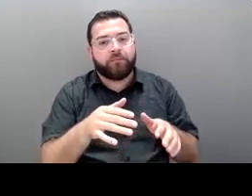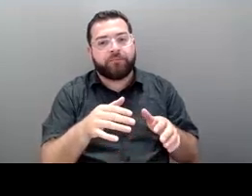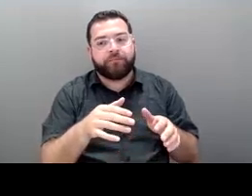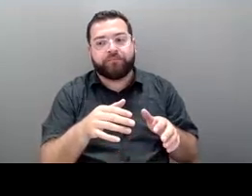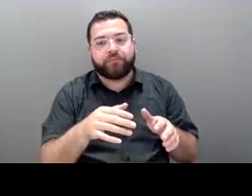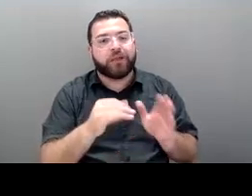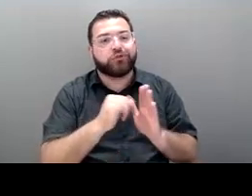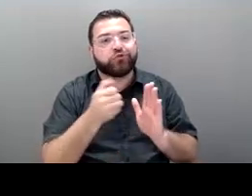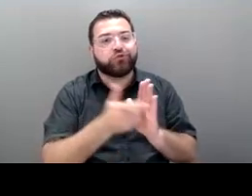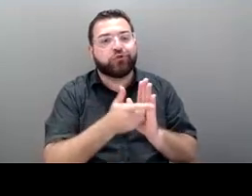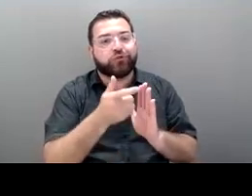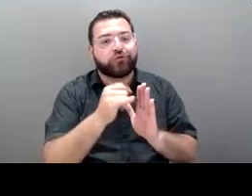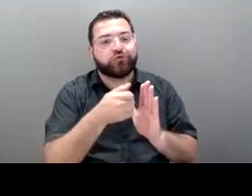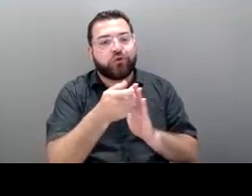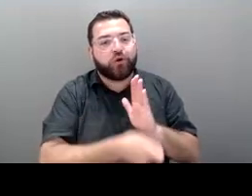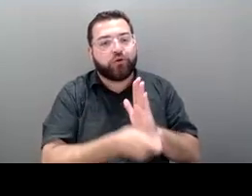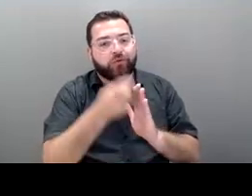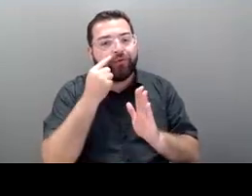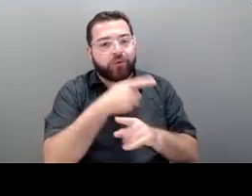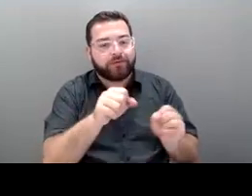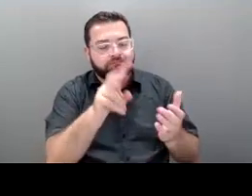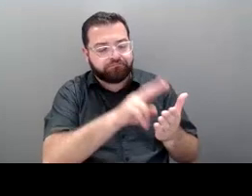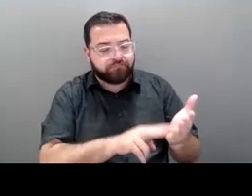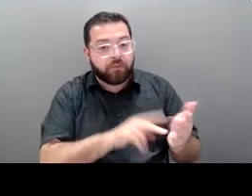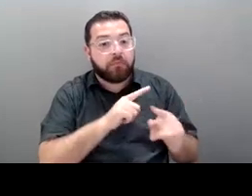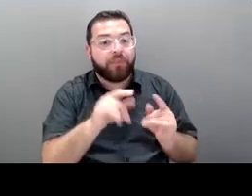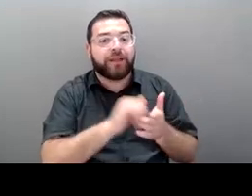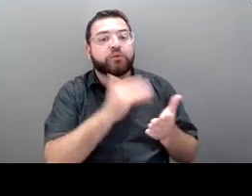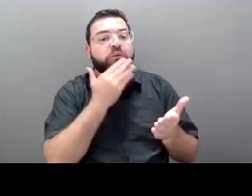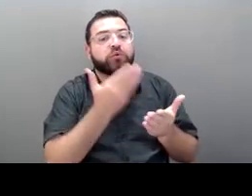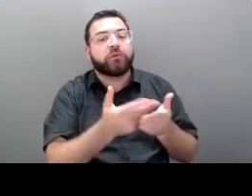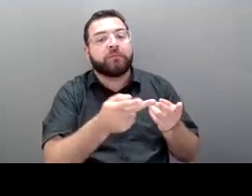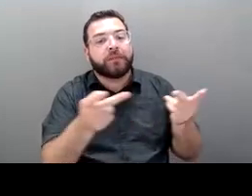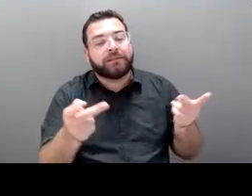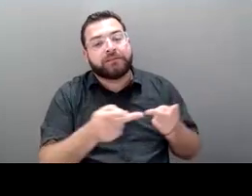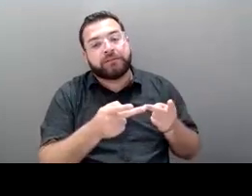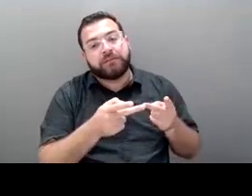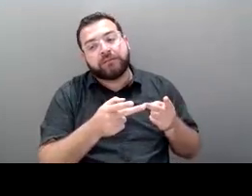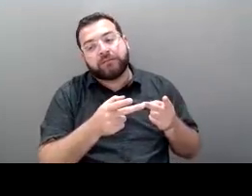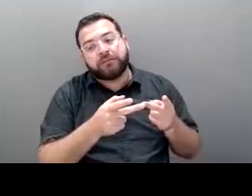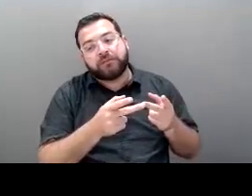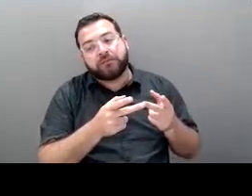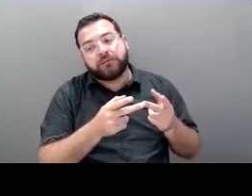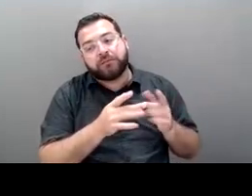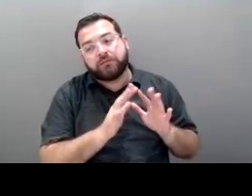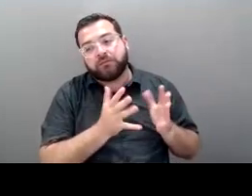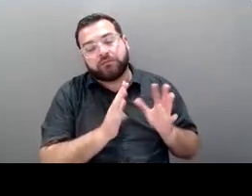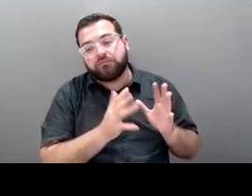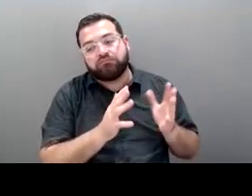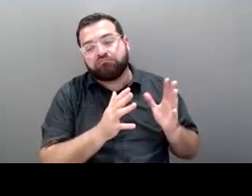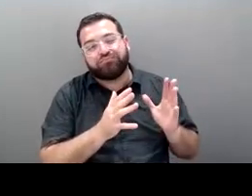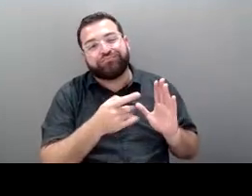journal article in the chat for y'all, but I think that's a really nice place to, so this is not like